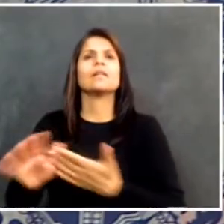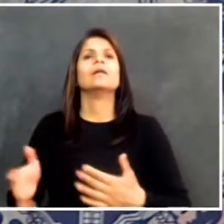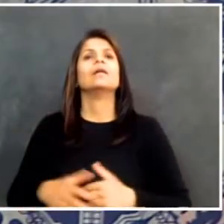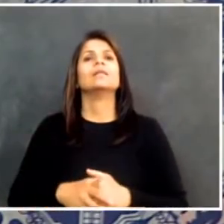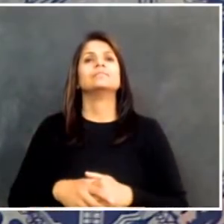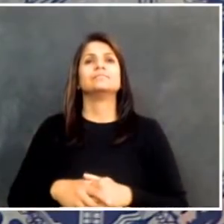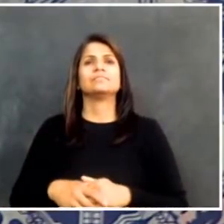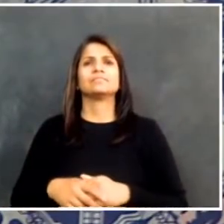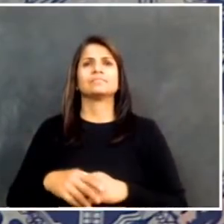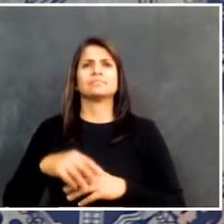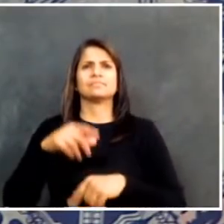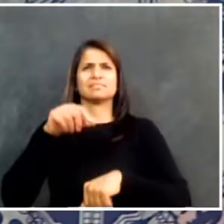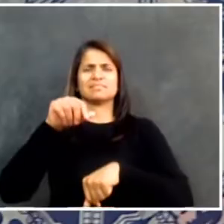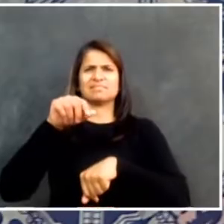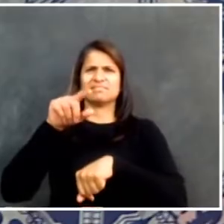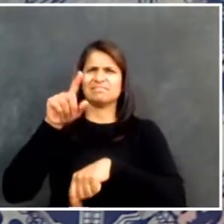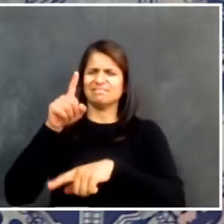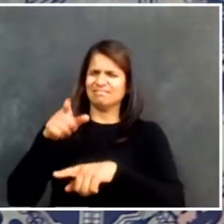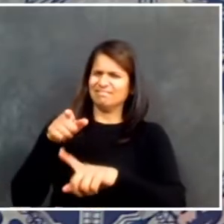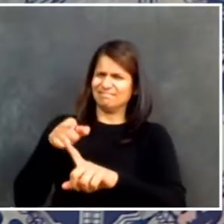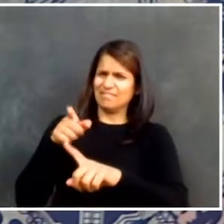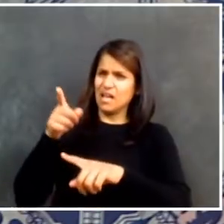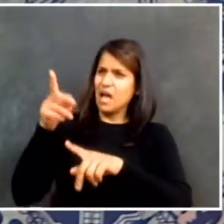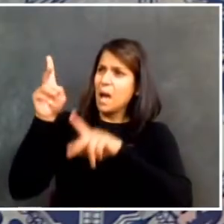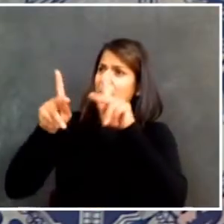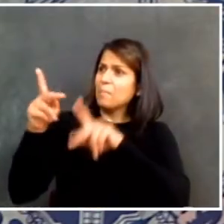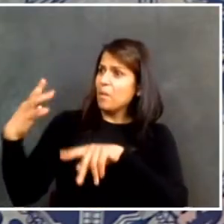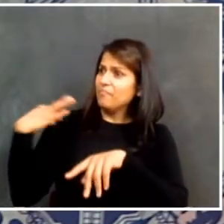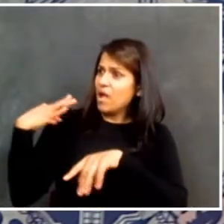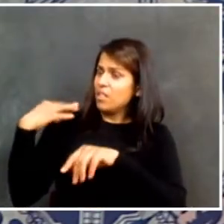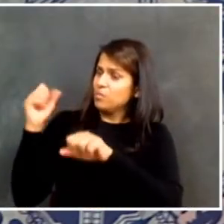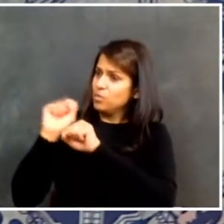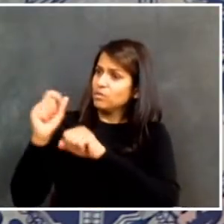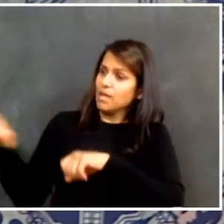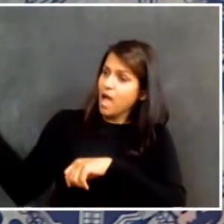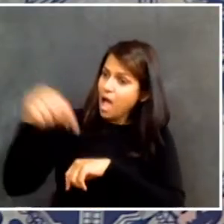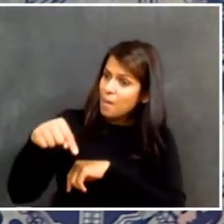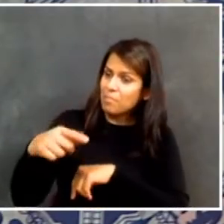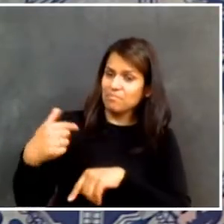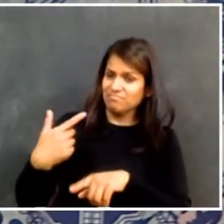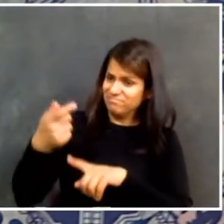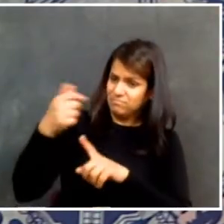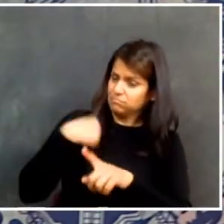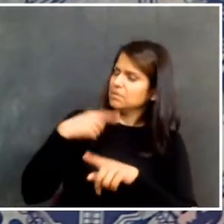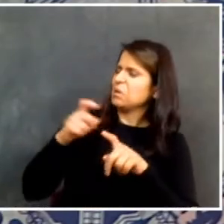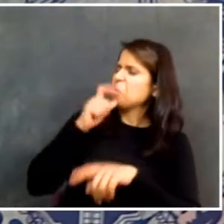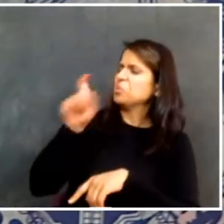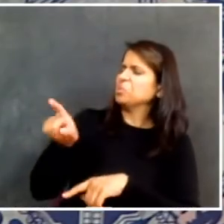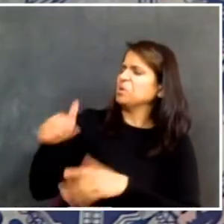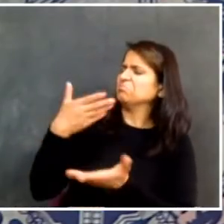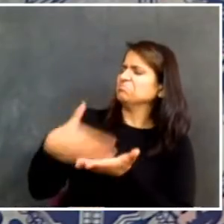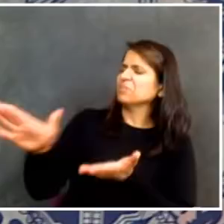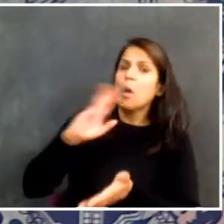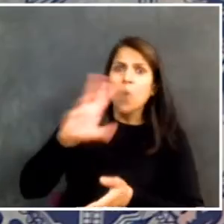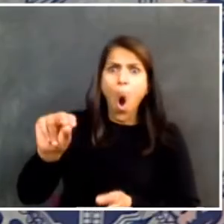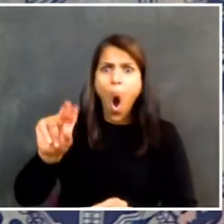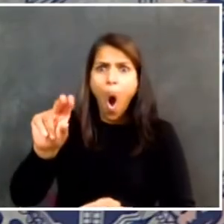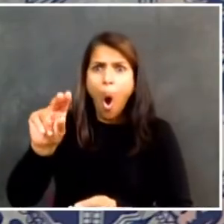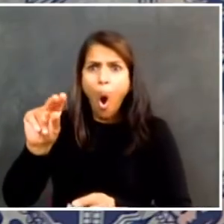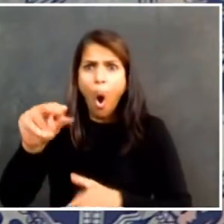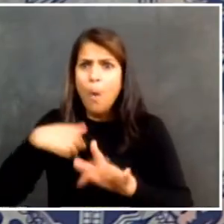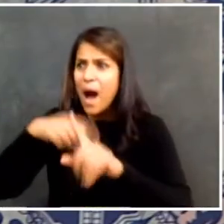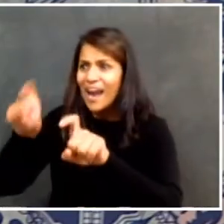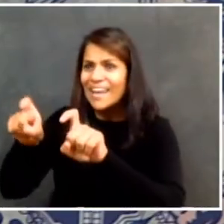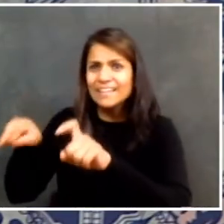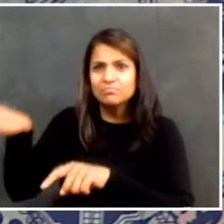about personnel. There's unquestionably a need for personnel. The personnel we need the most are those who can go to the front